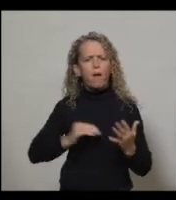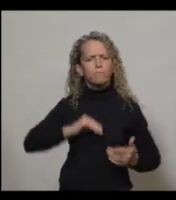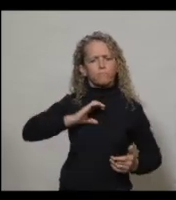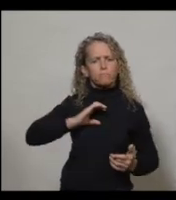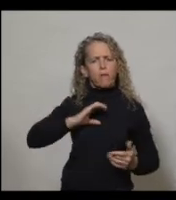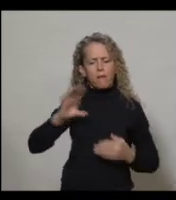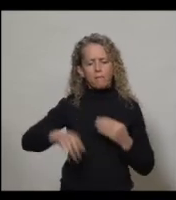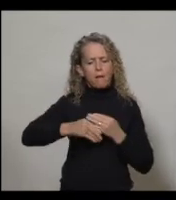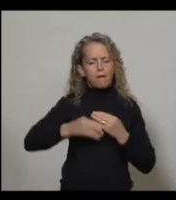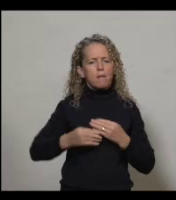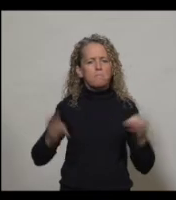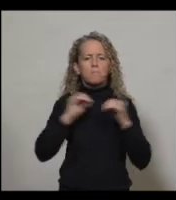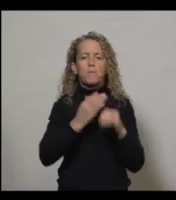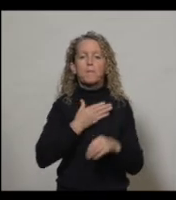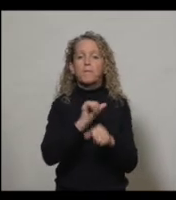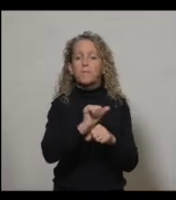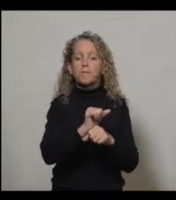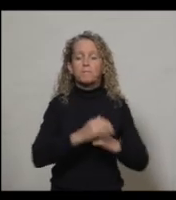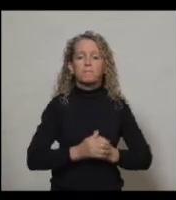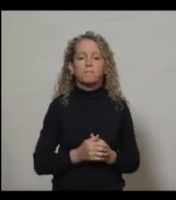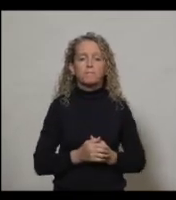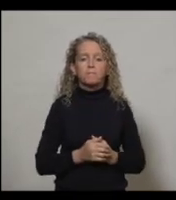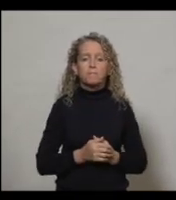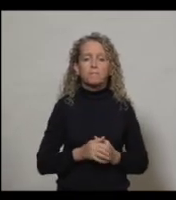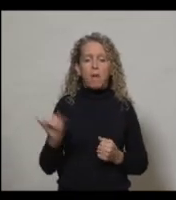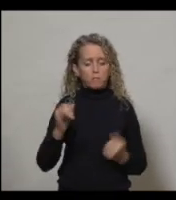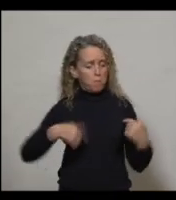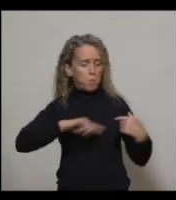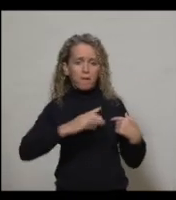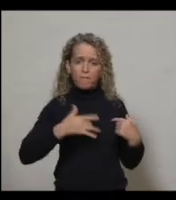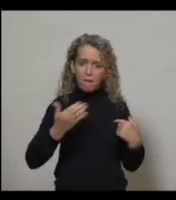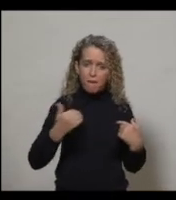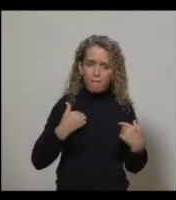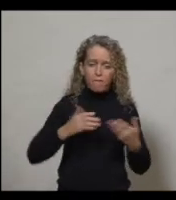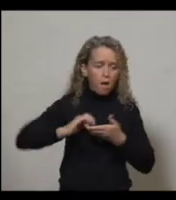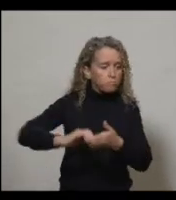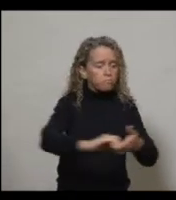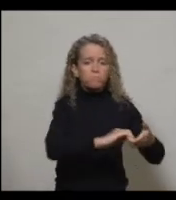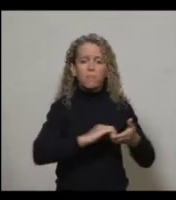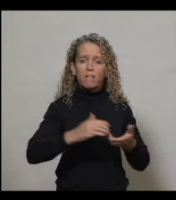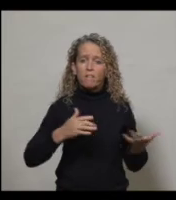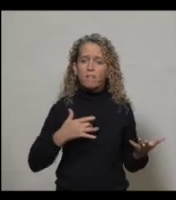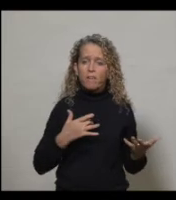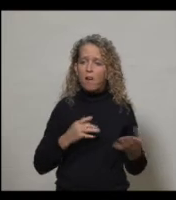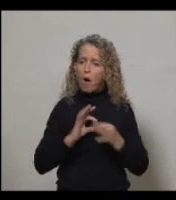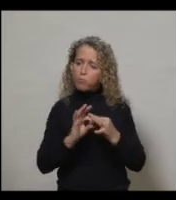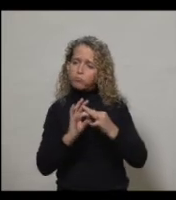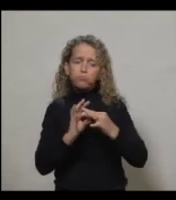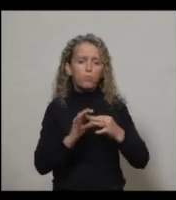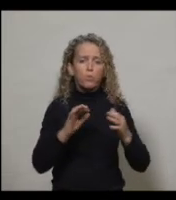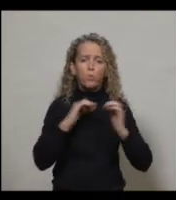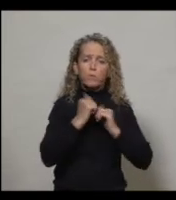into our work? And do we also share power and collaboration? And do we feel part of the school and